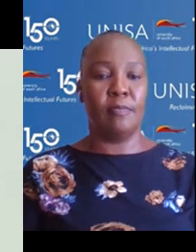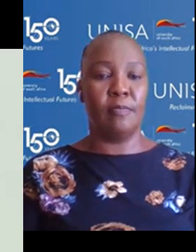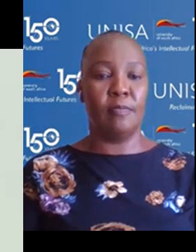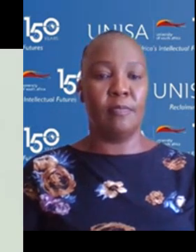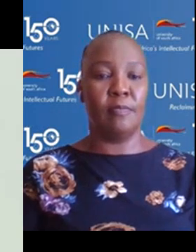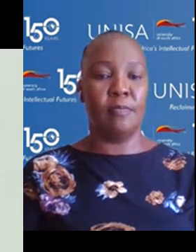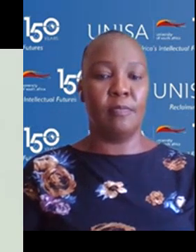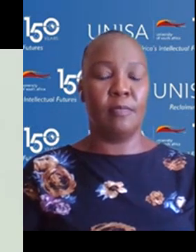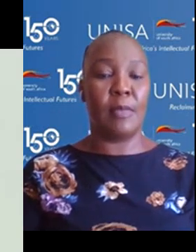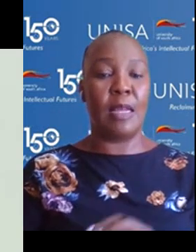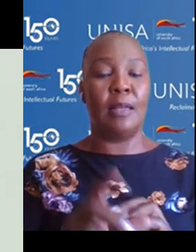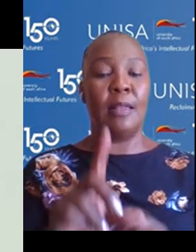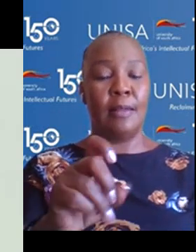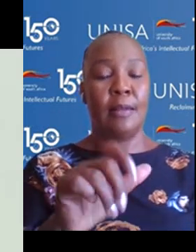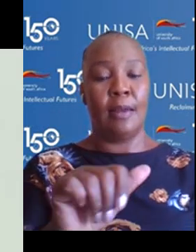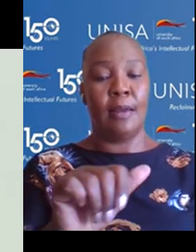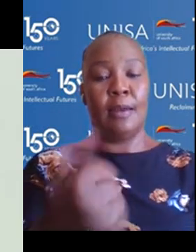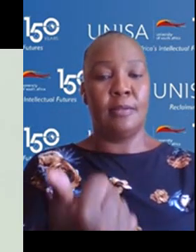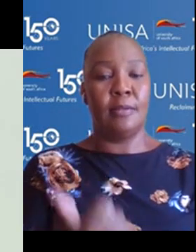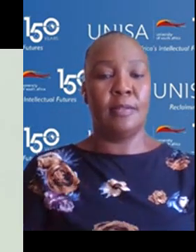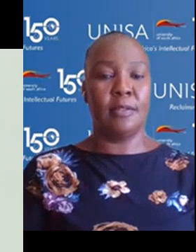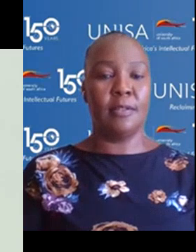And then just click next.